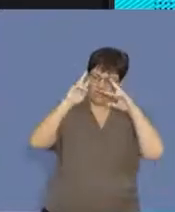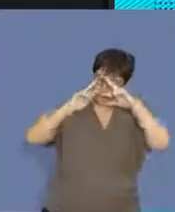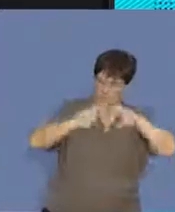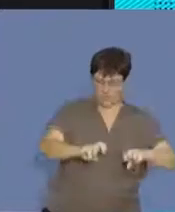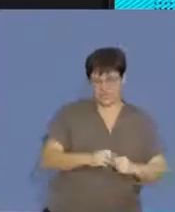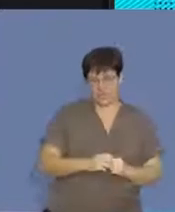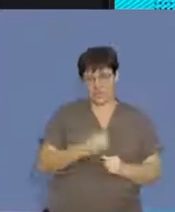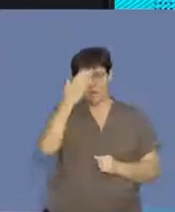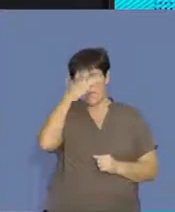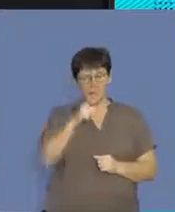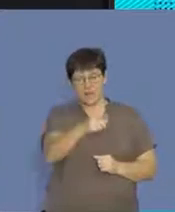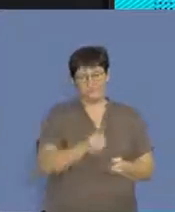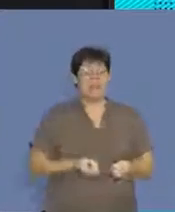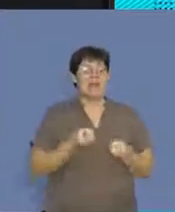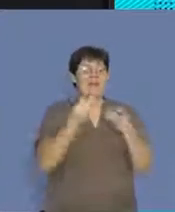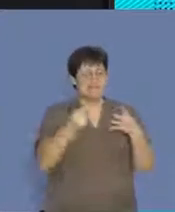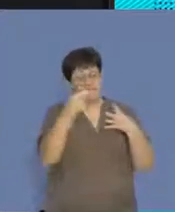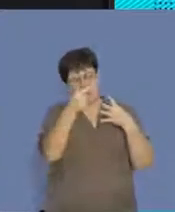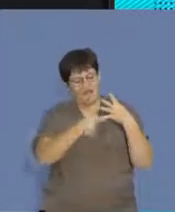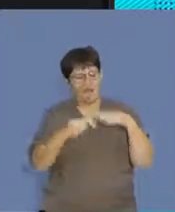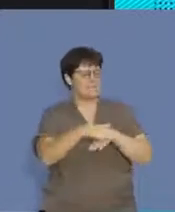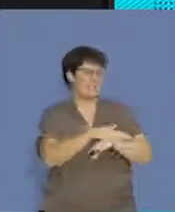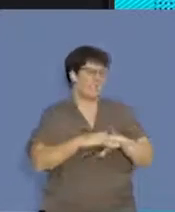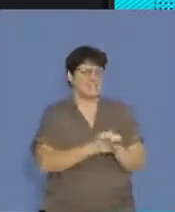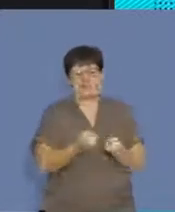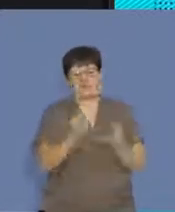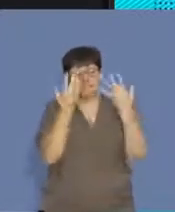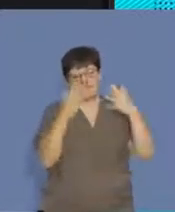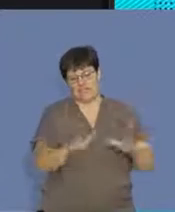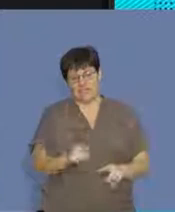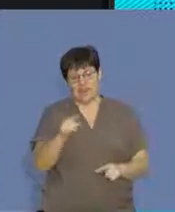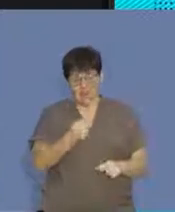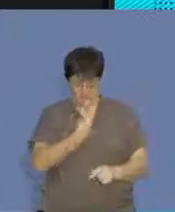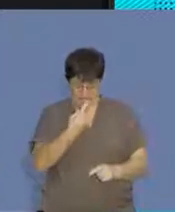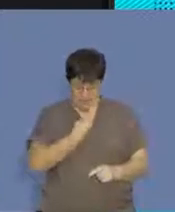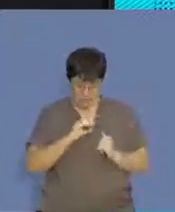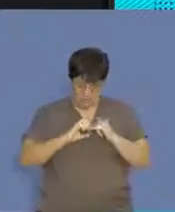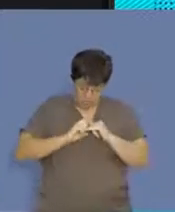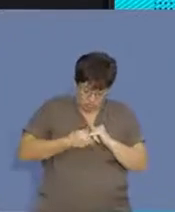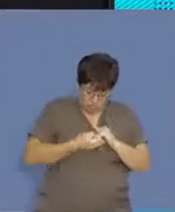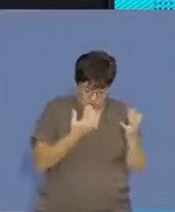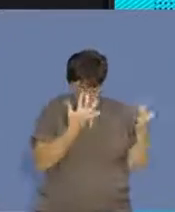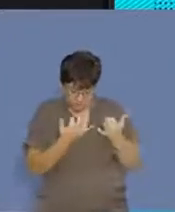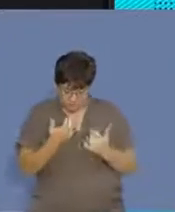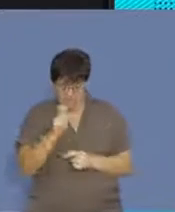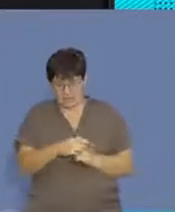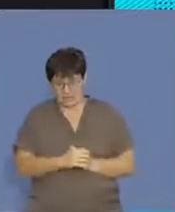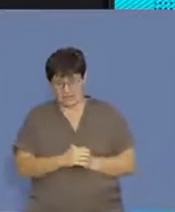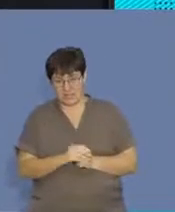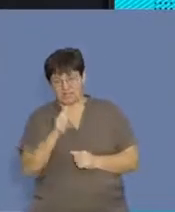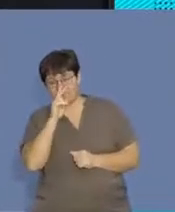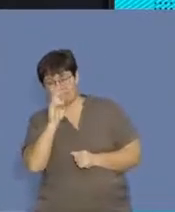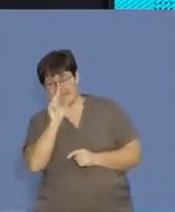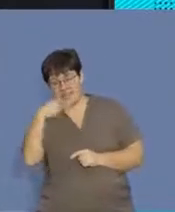visualize this. Research, guys. I know that I've given you all the basics. Now it's some time for you to actually try work this